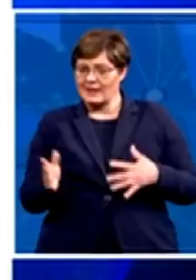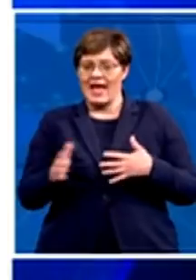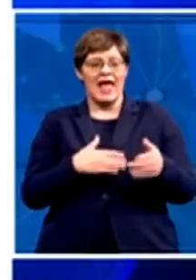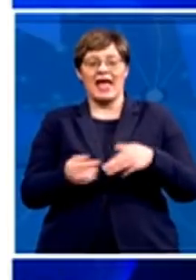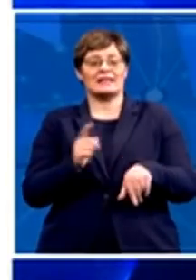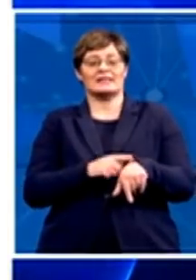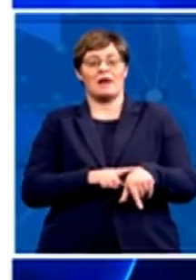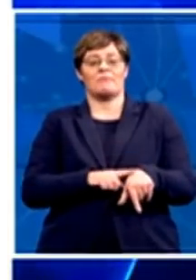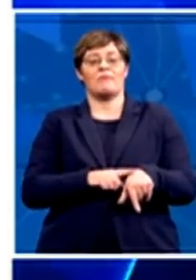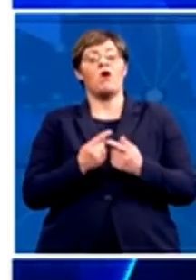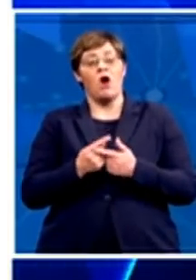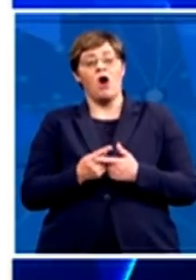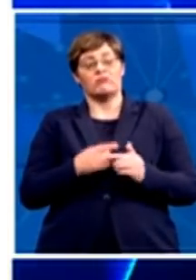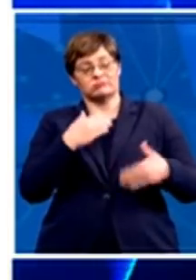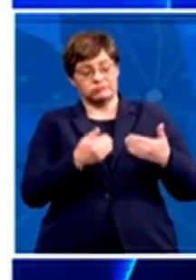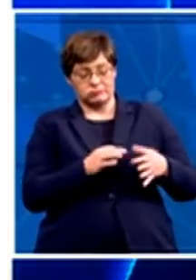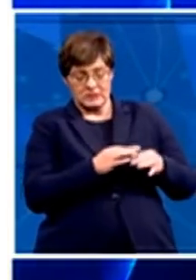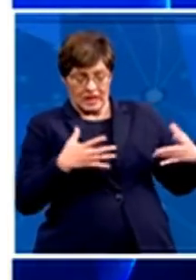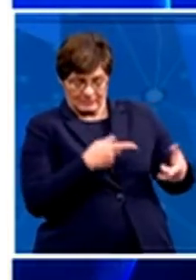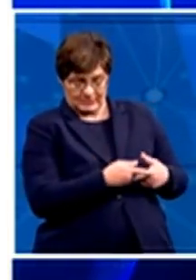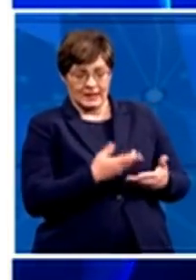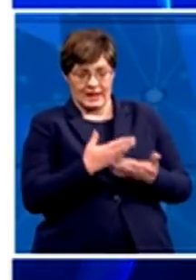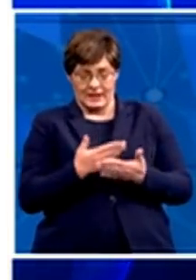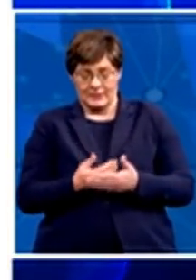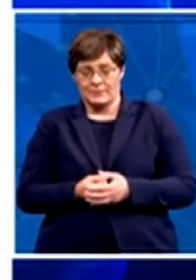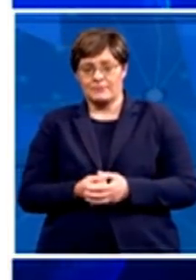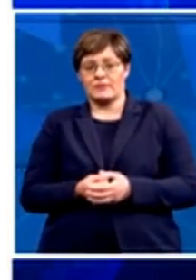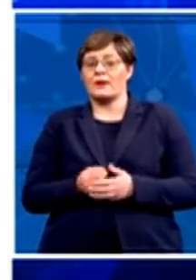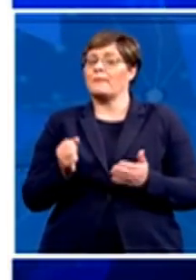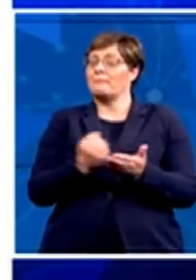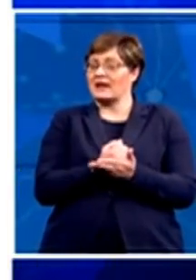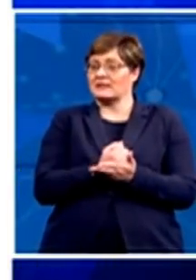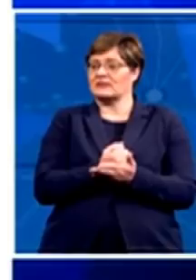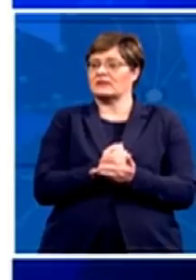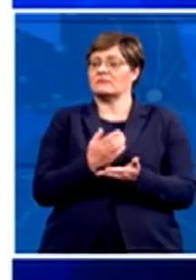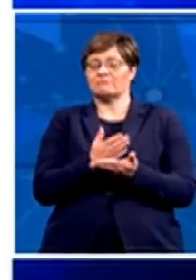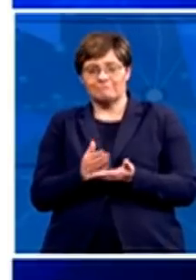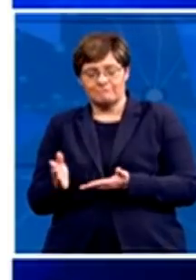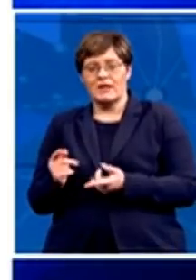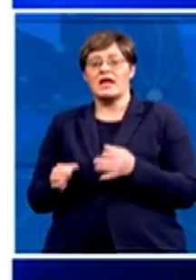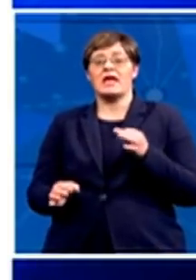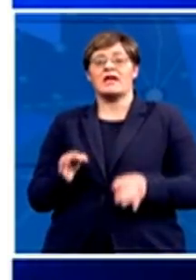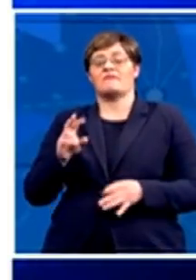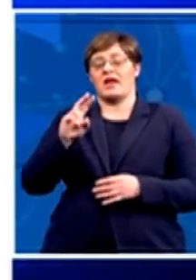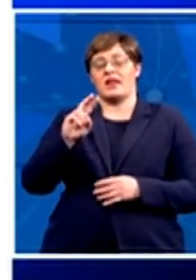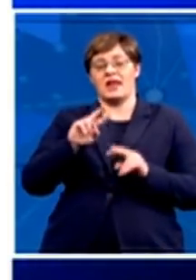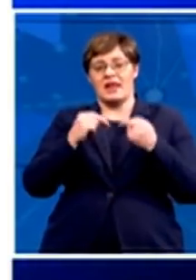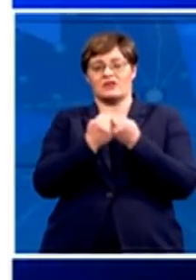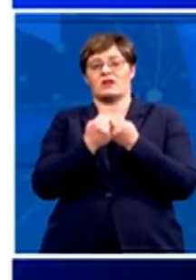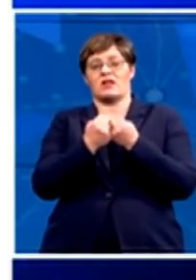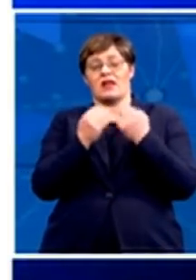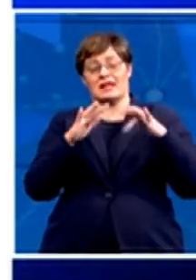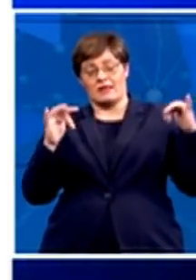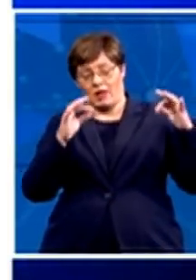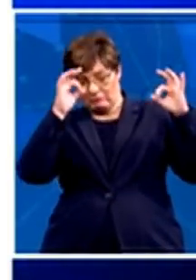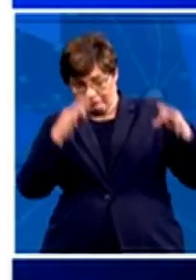commenced, but must remove the Public Protector if the NA so resolves. Chair, I just want